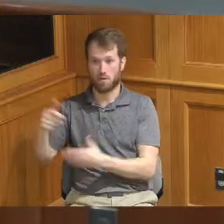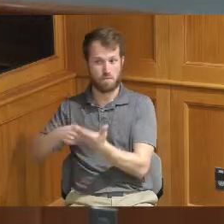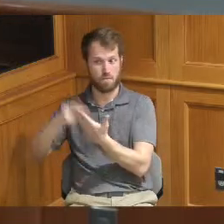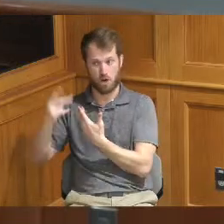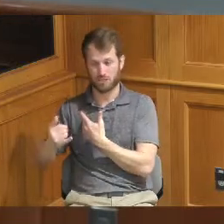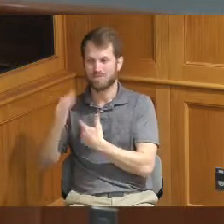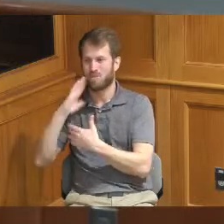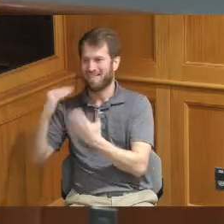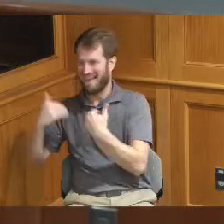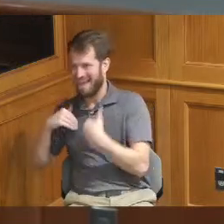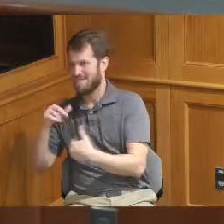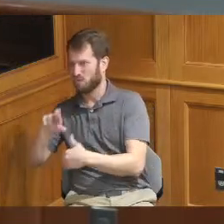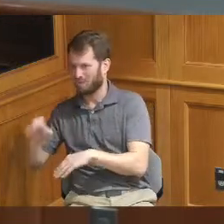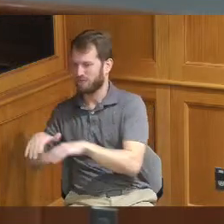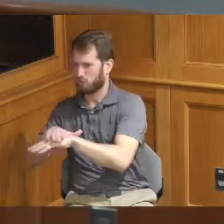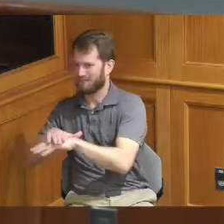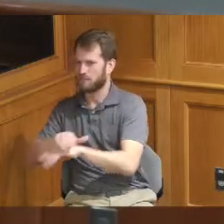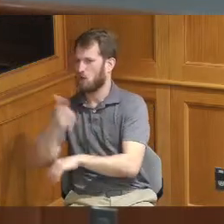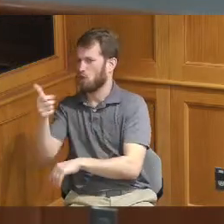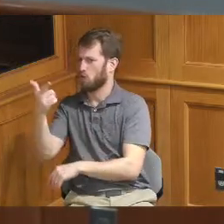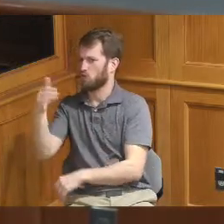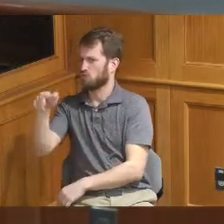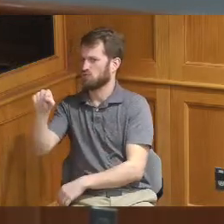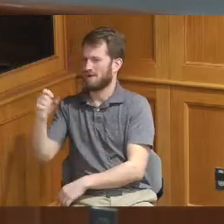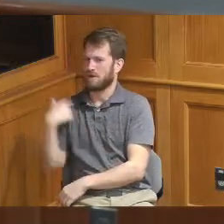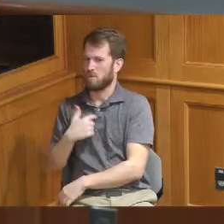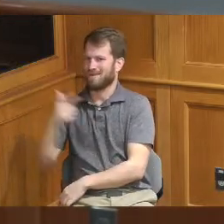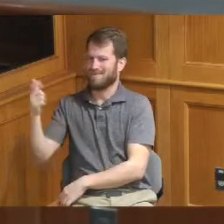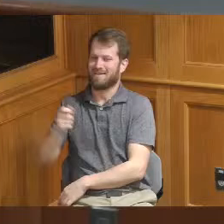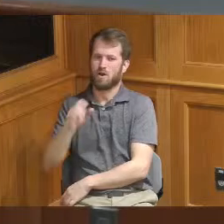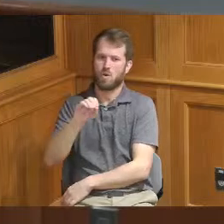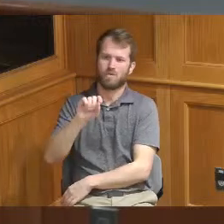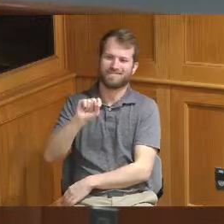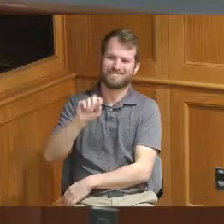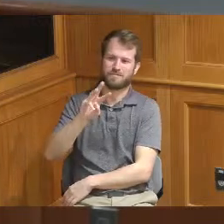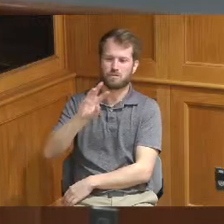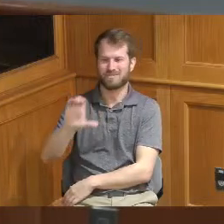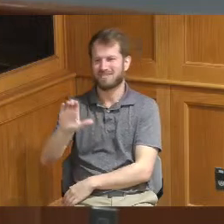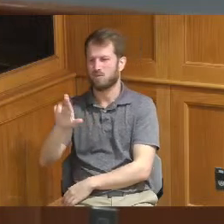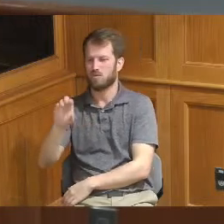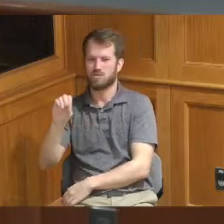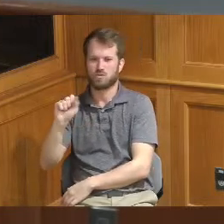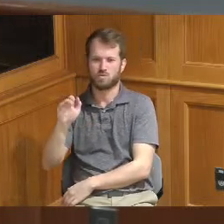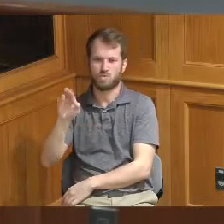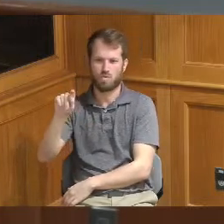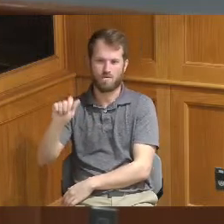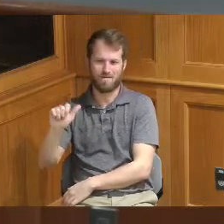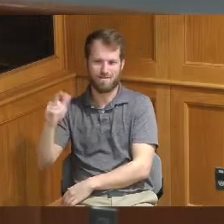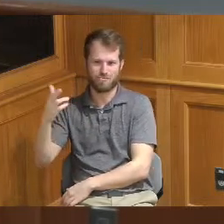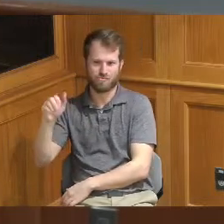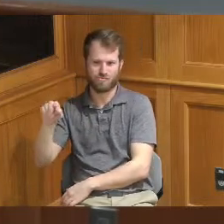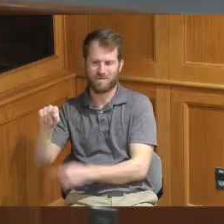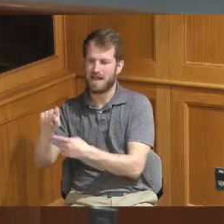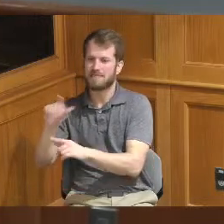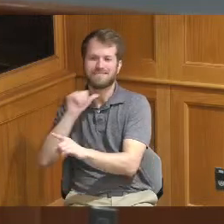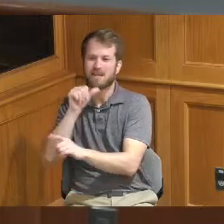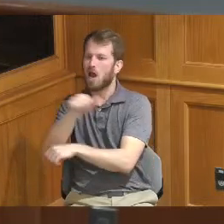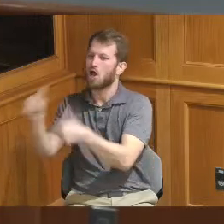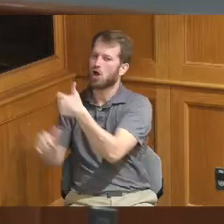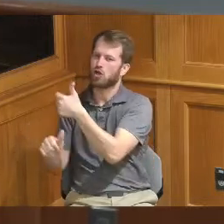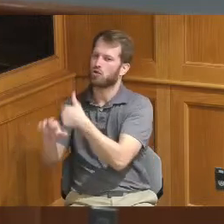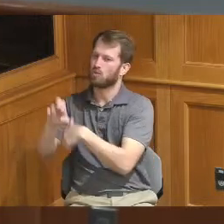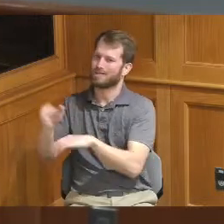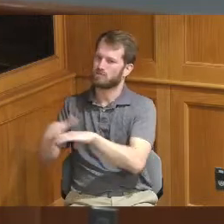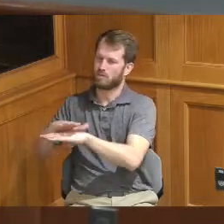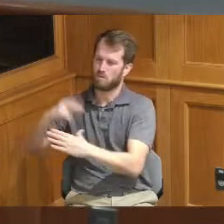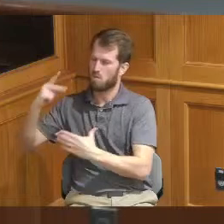is done with other grants that we get, such as OPWC or the SORTA grants. Those don't fall under our resurfacing program,